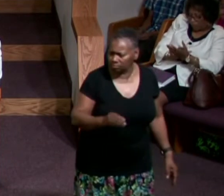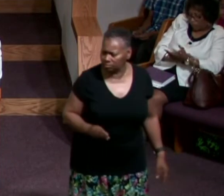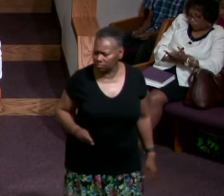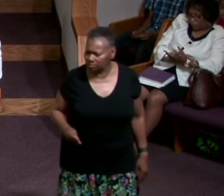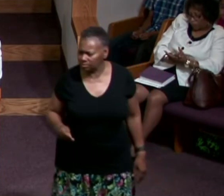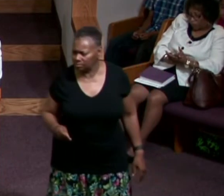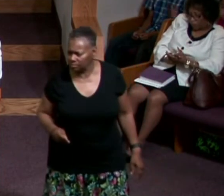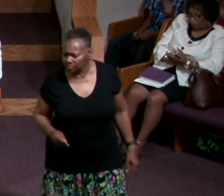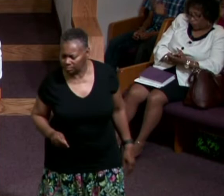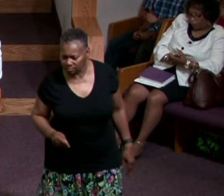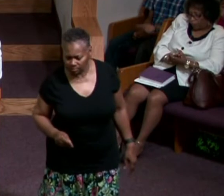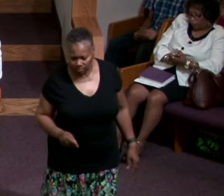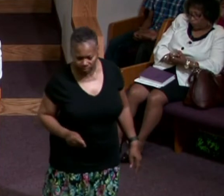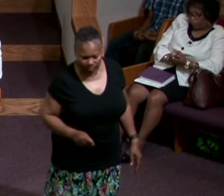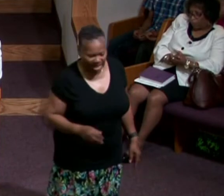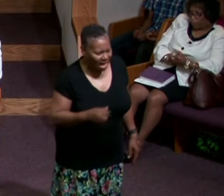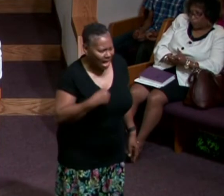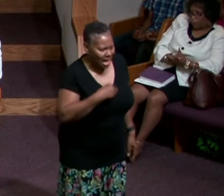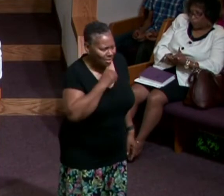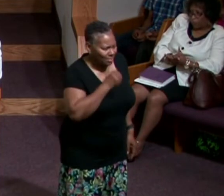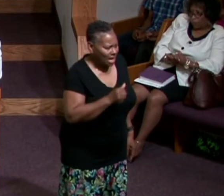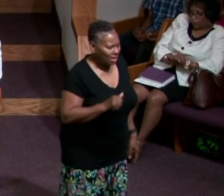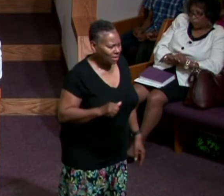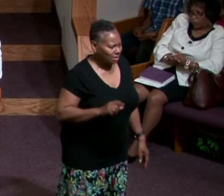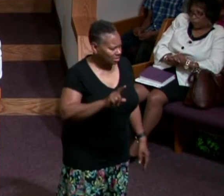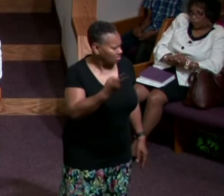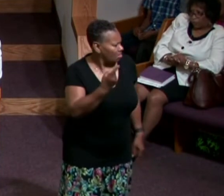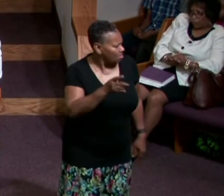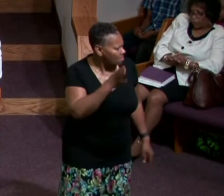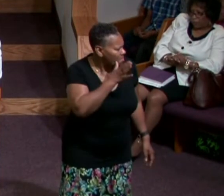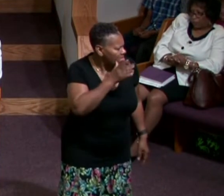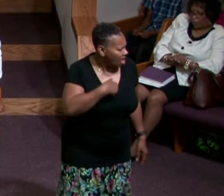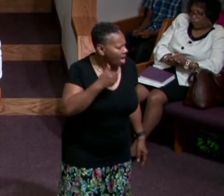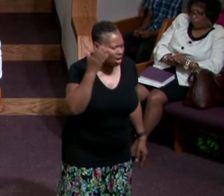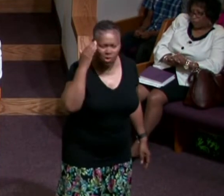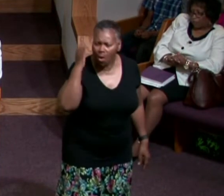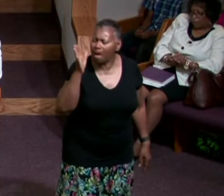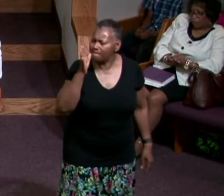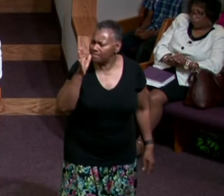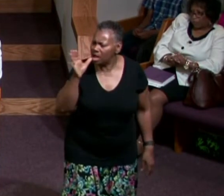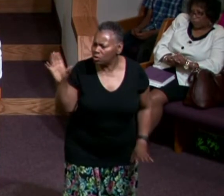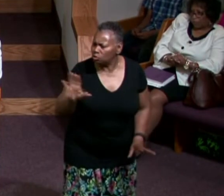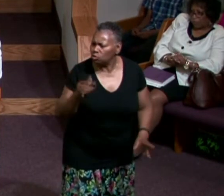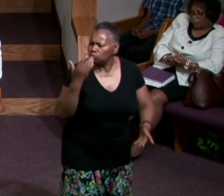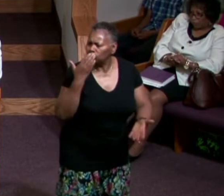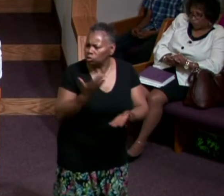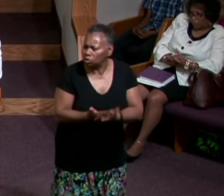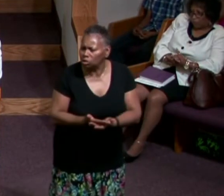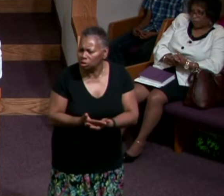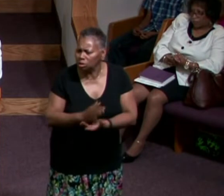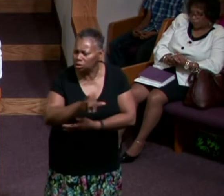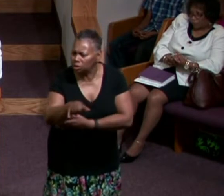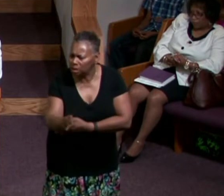I'm not taking anything from single mothers, because I know single mothers do a wonderful job, but a single mother can never be a bad